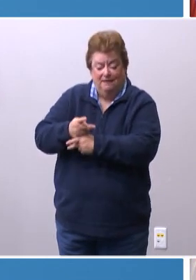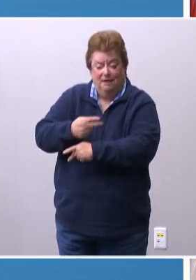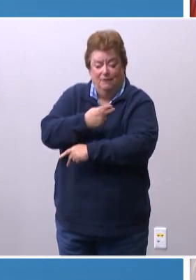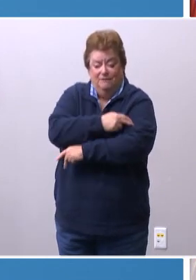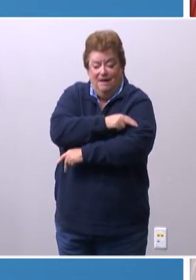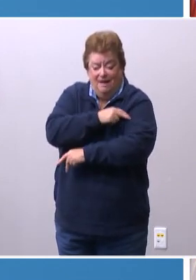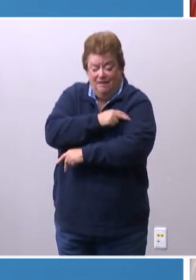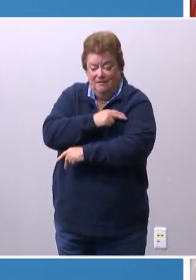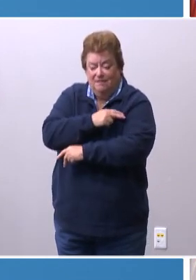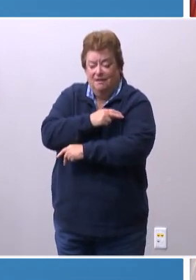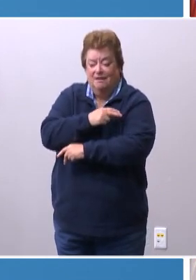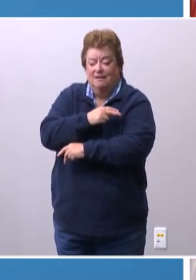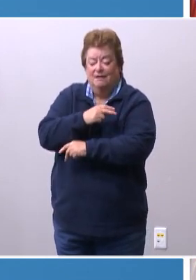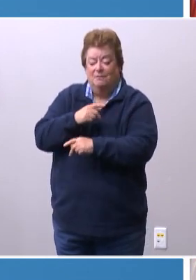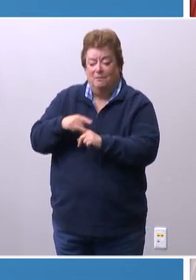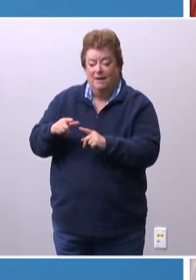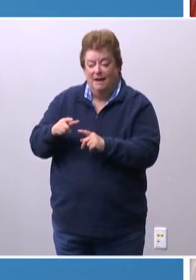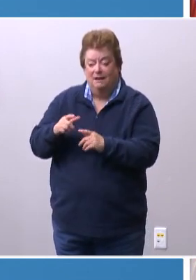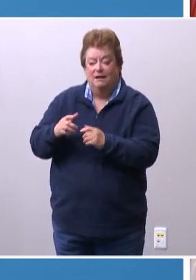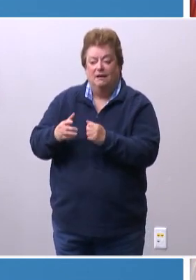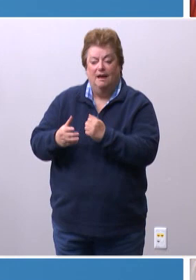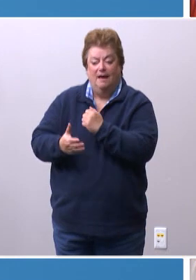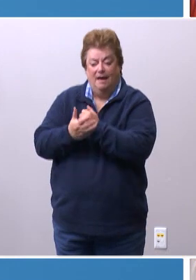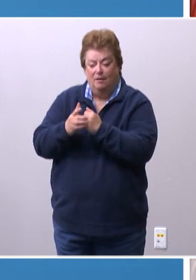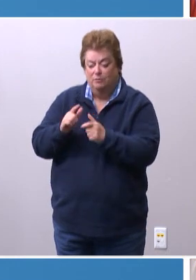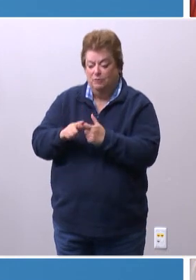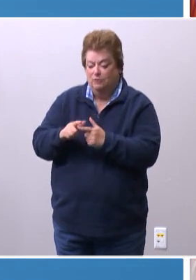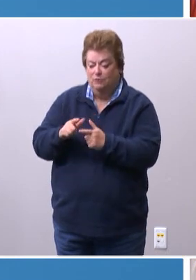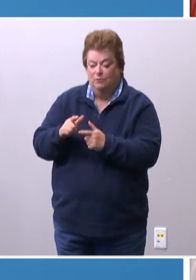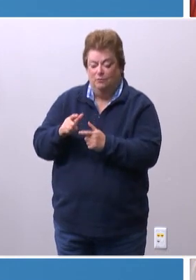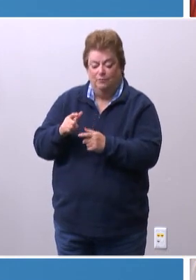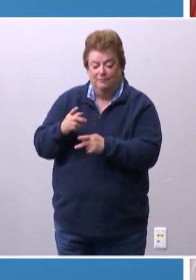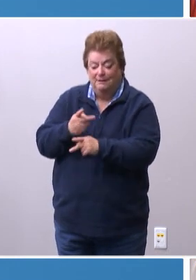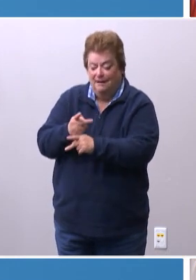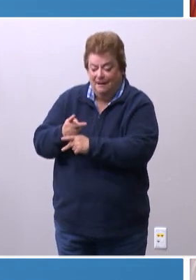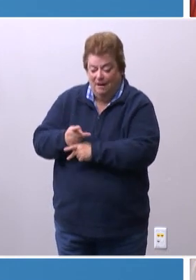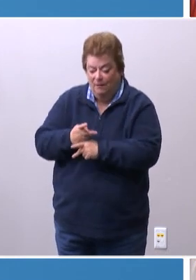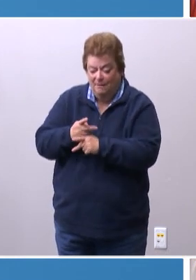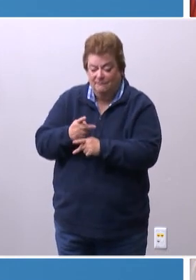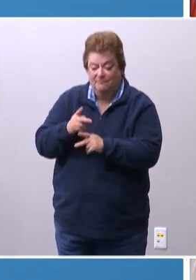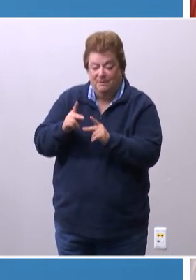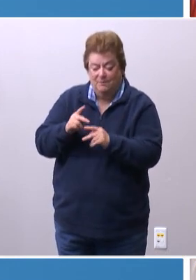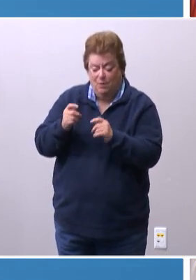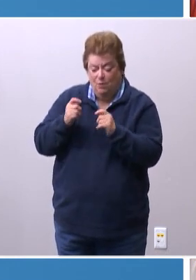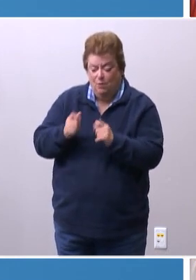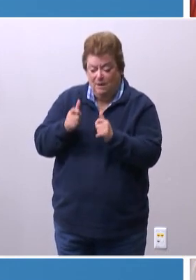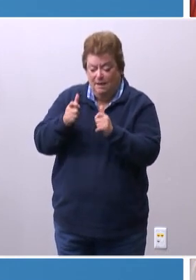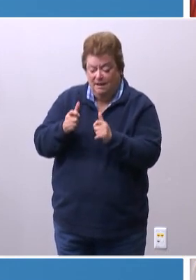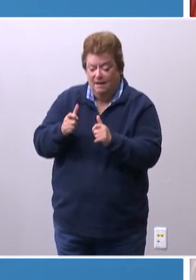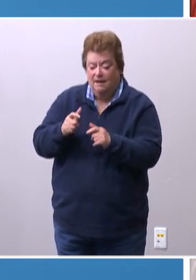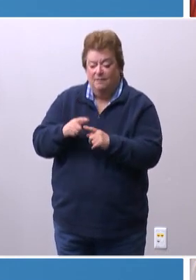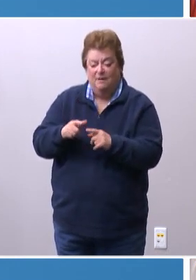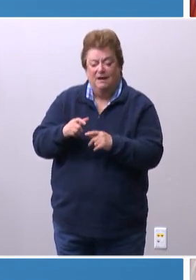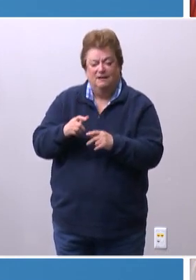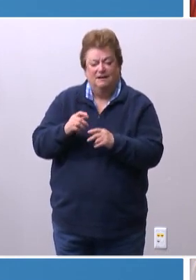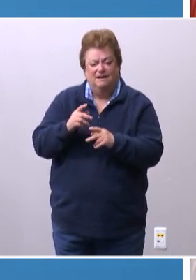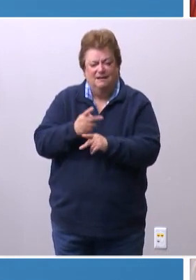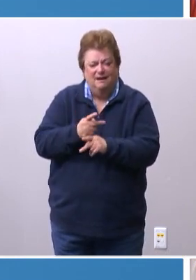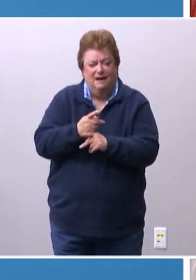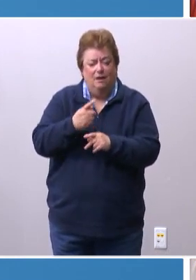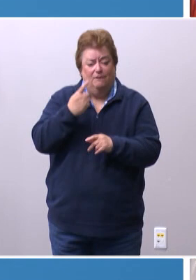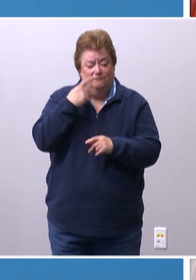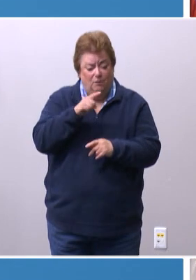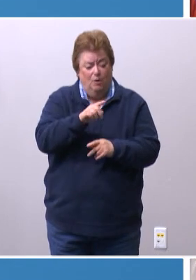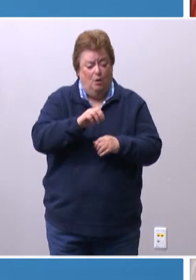and therefore help clear out the hospitals so that people in our community can get not just COVID-19 care,